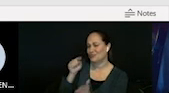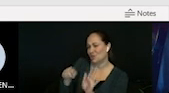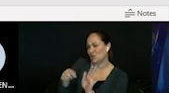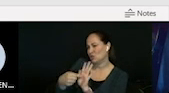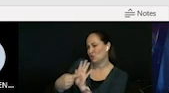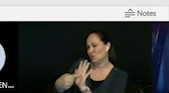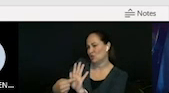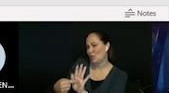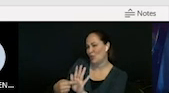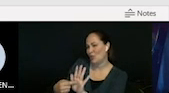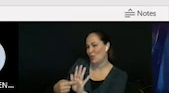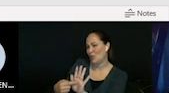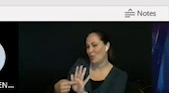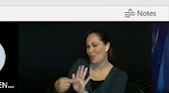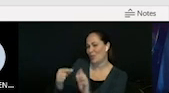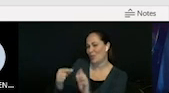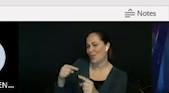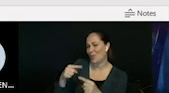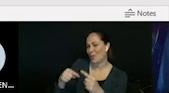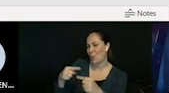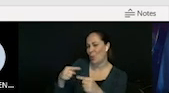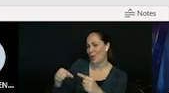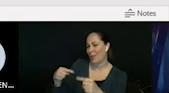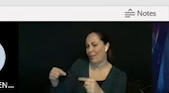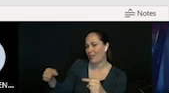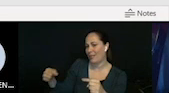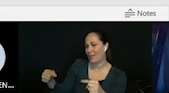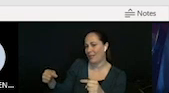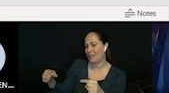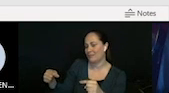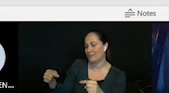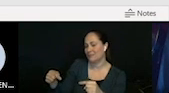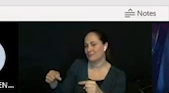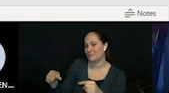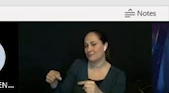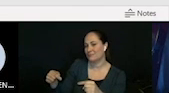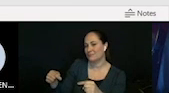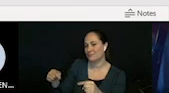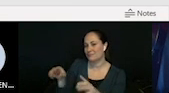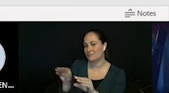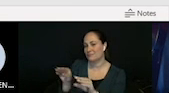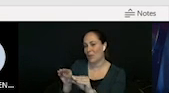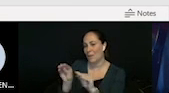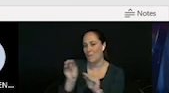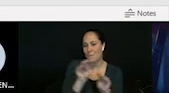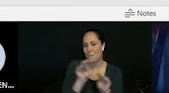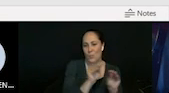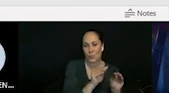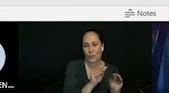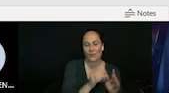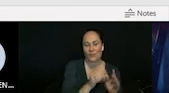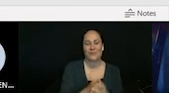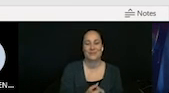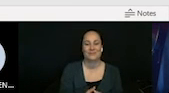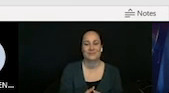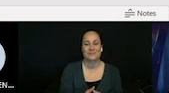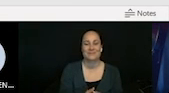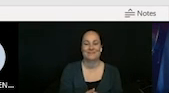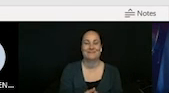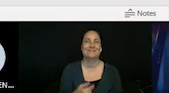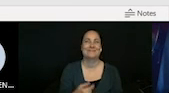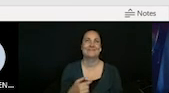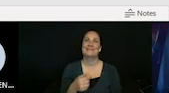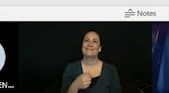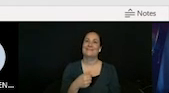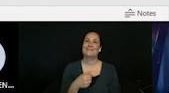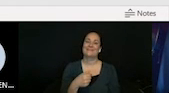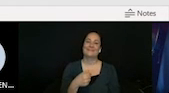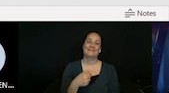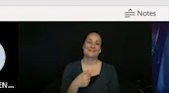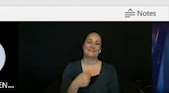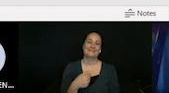Let's do that. I still But see. I love the discussion. You know, I mean, I am loath to walk away from